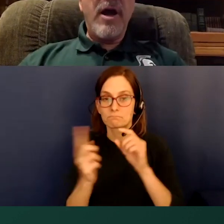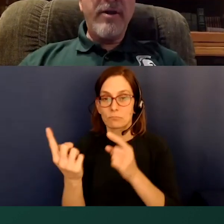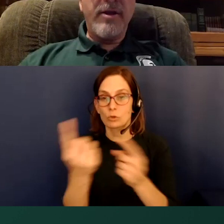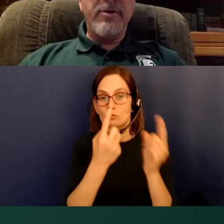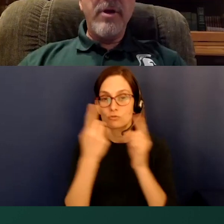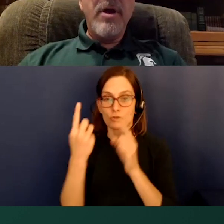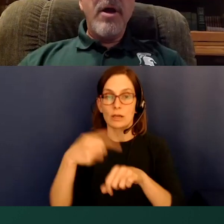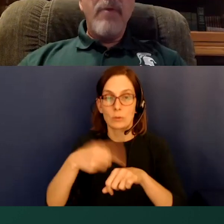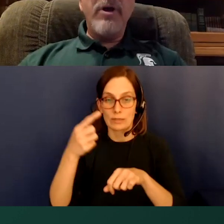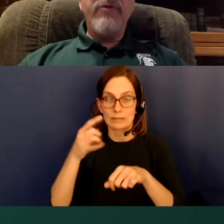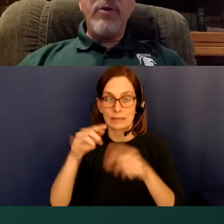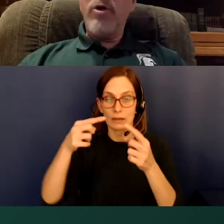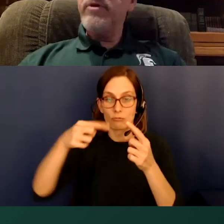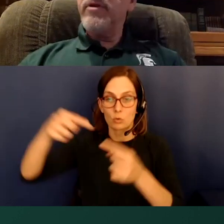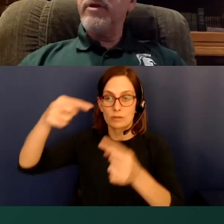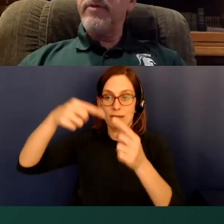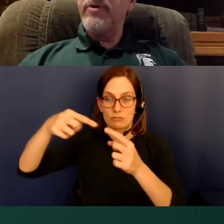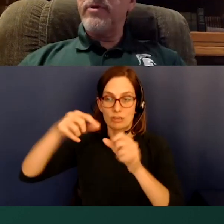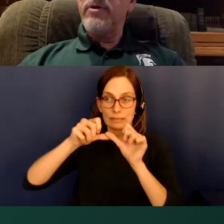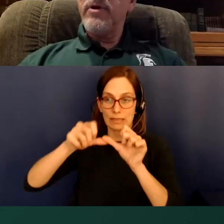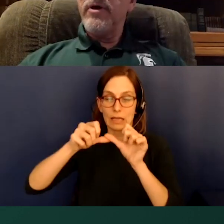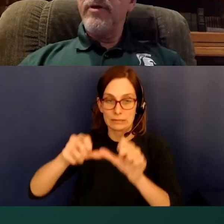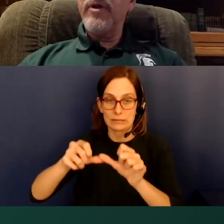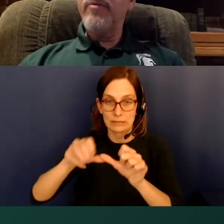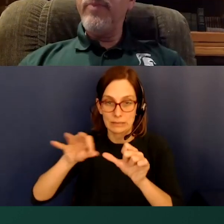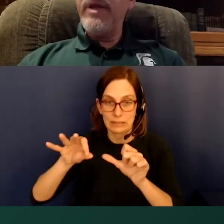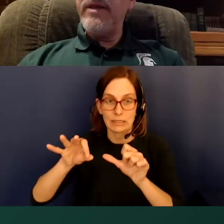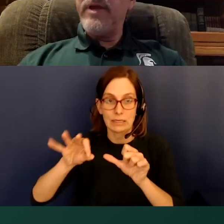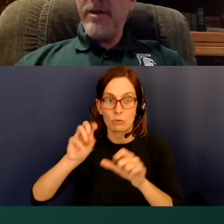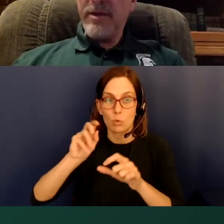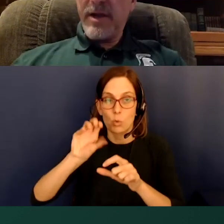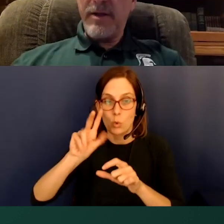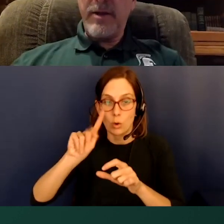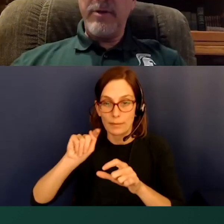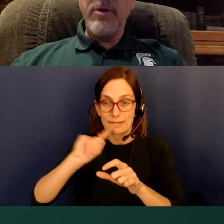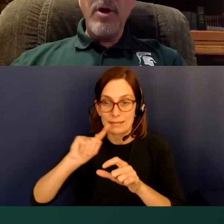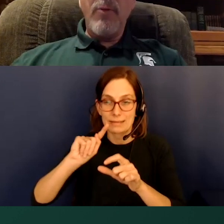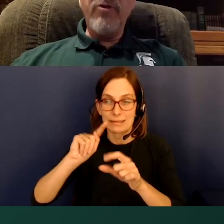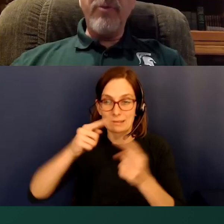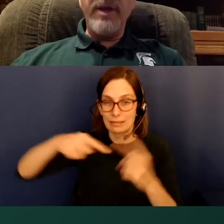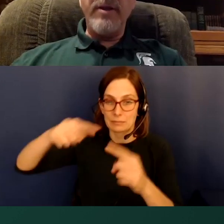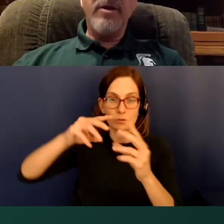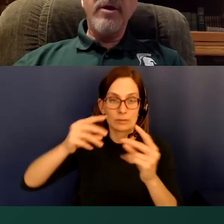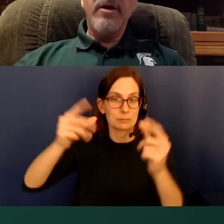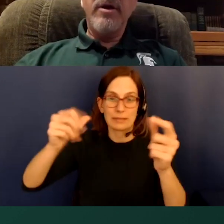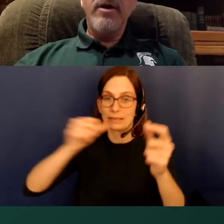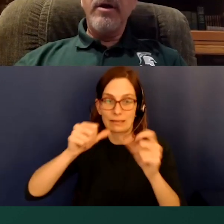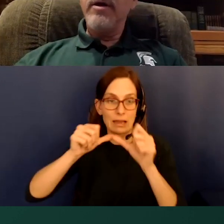is constant. But if the orbit is elliptical, the speed isn't constant, which